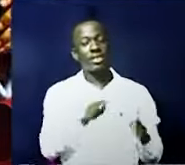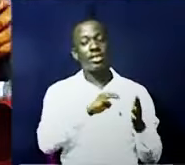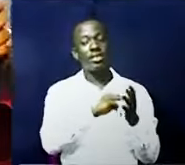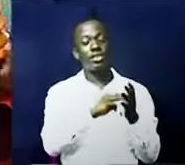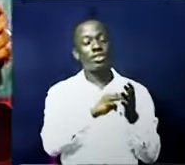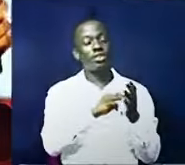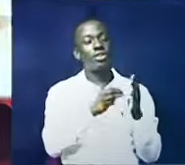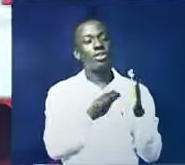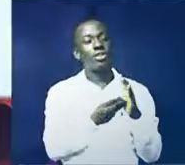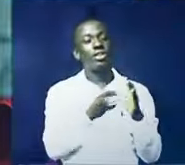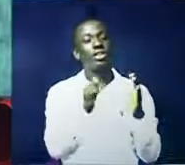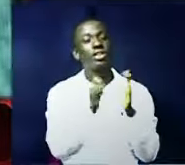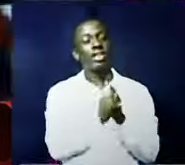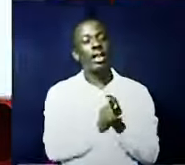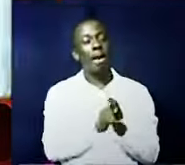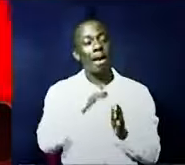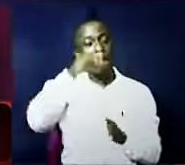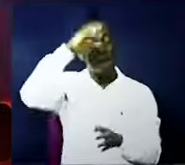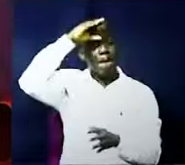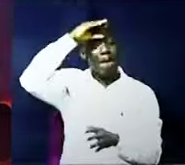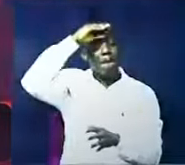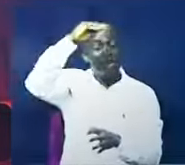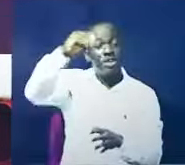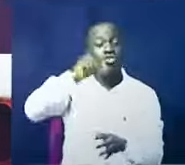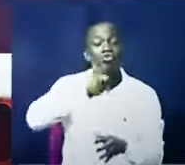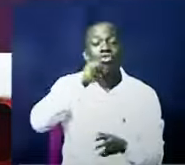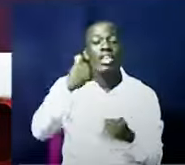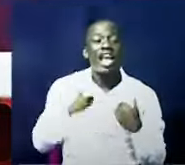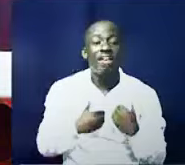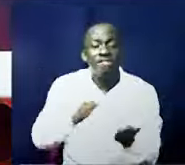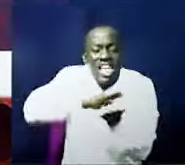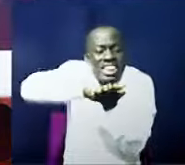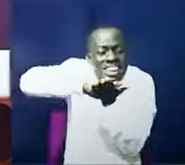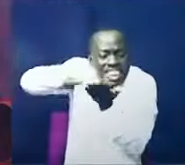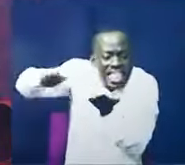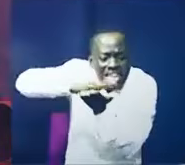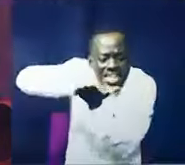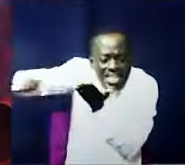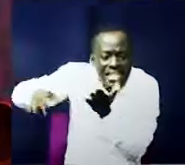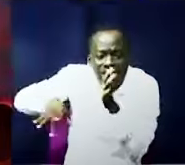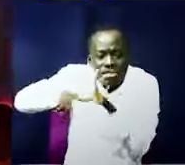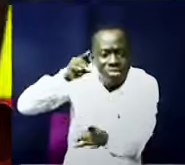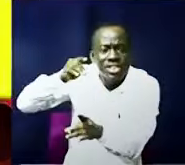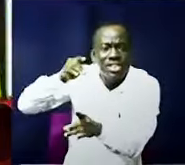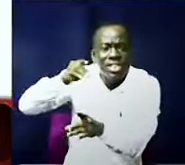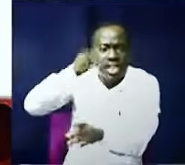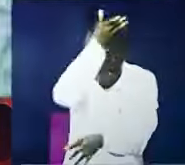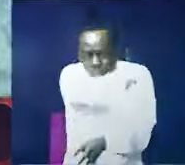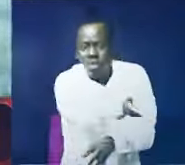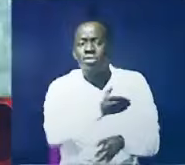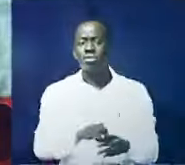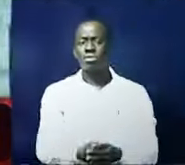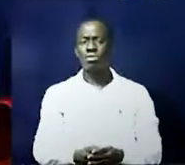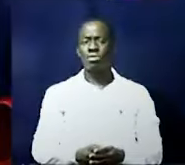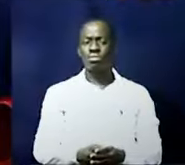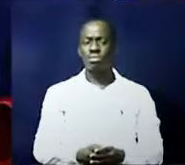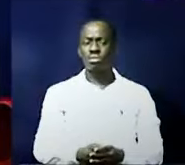synagogue. You see, spirits and evil spirits still live in human